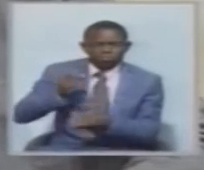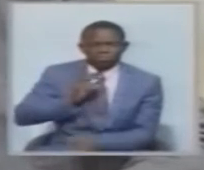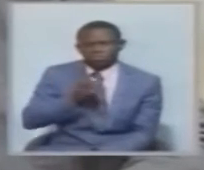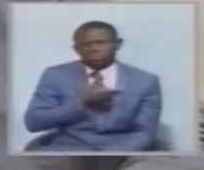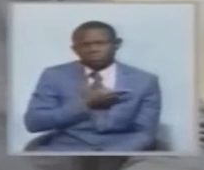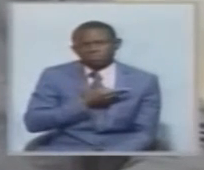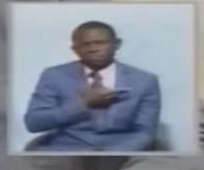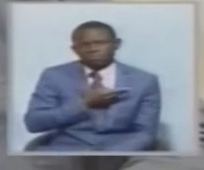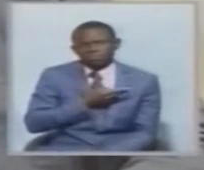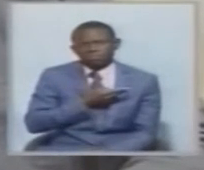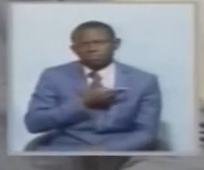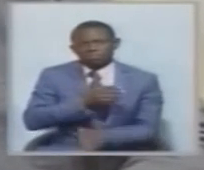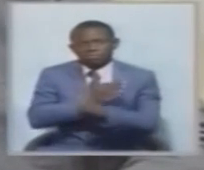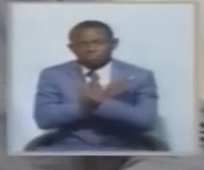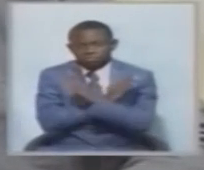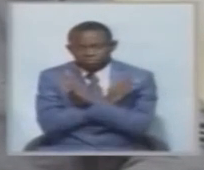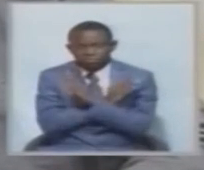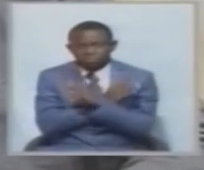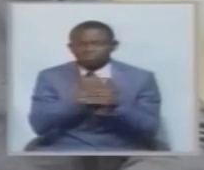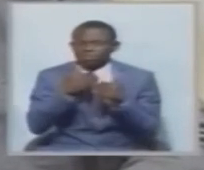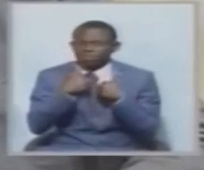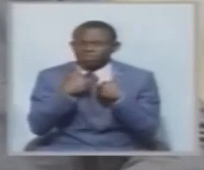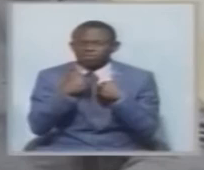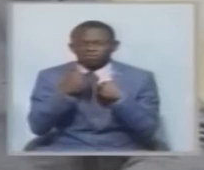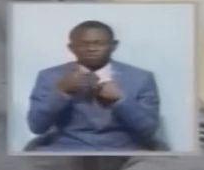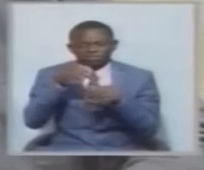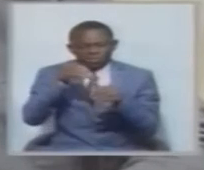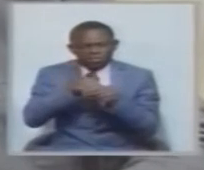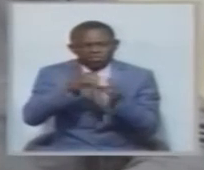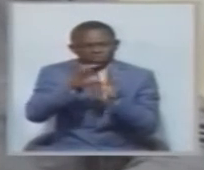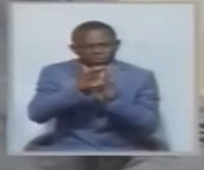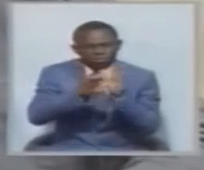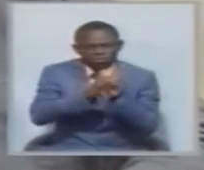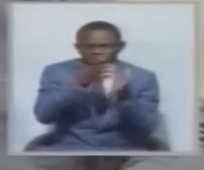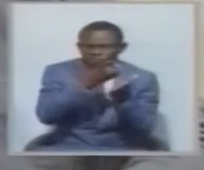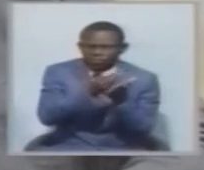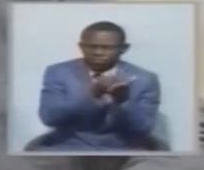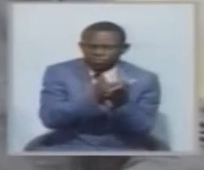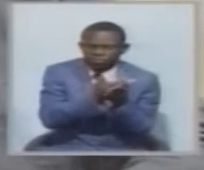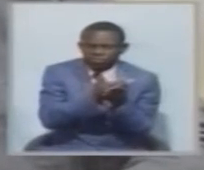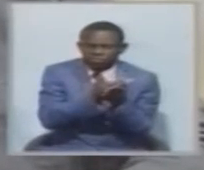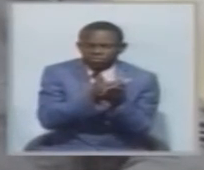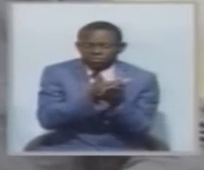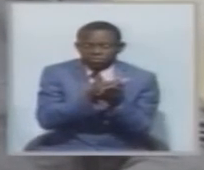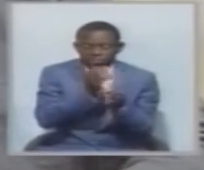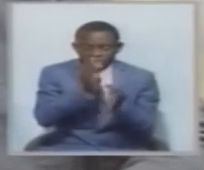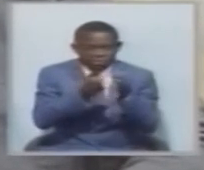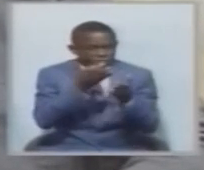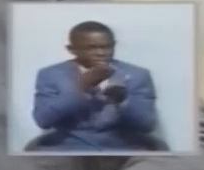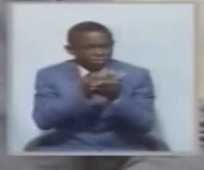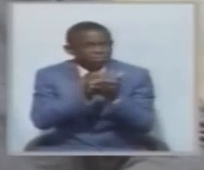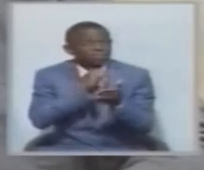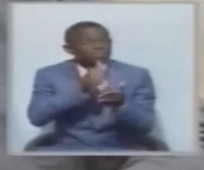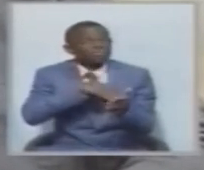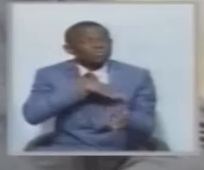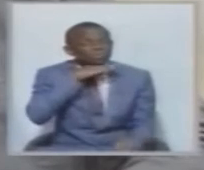can get a bit under concessional funds and a bit on the commercial side, but the funds are limited. Then we say, all right, let's look